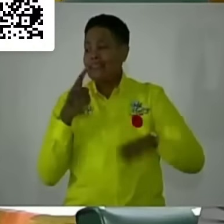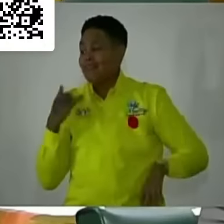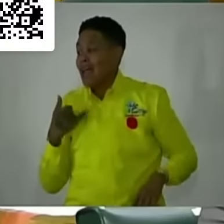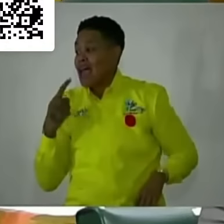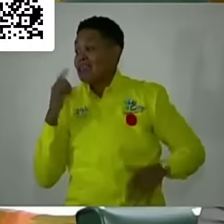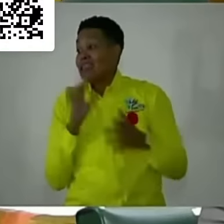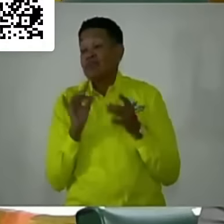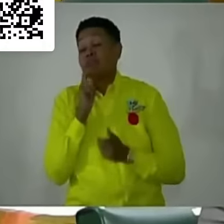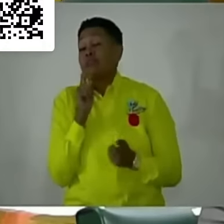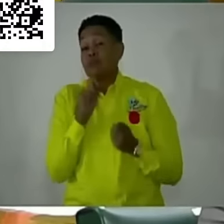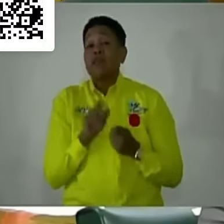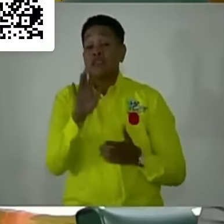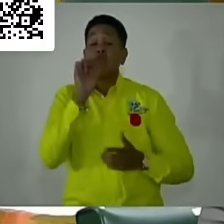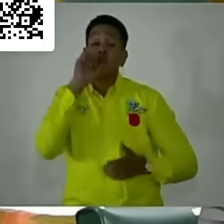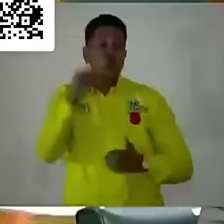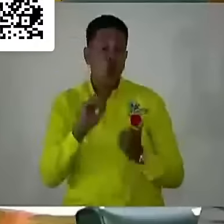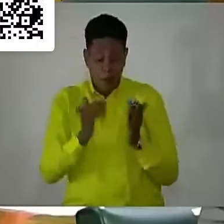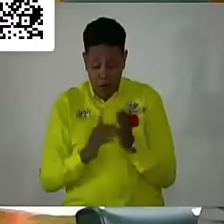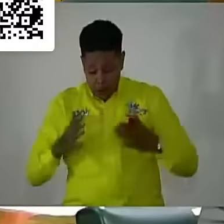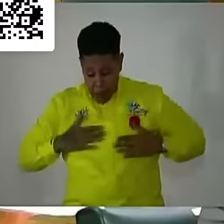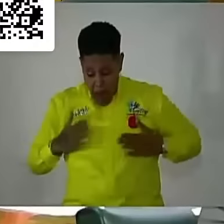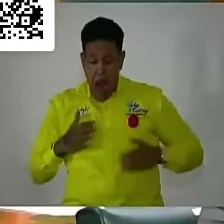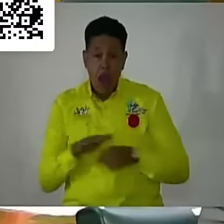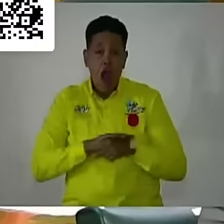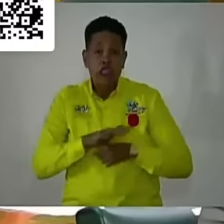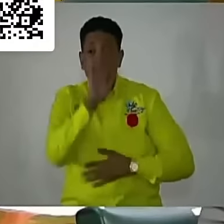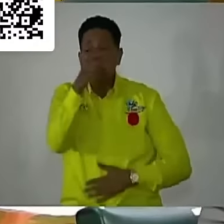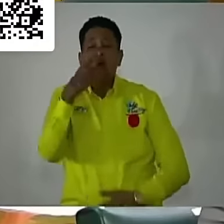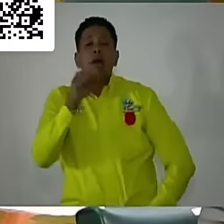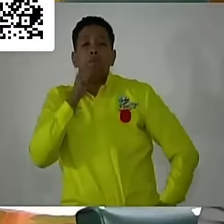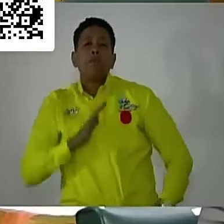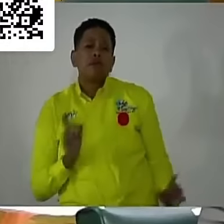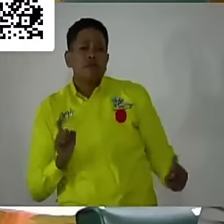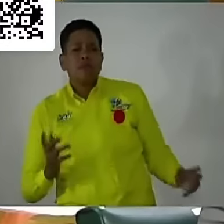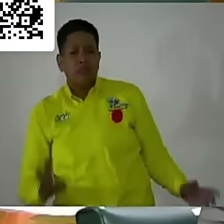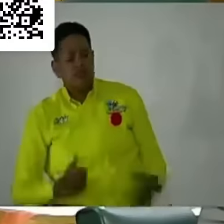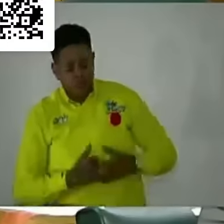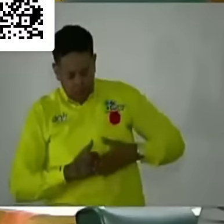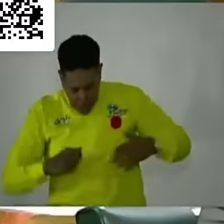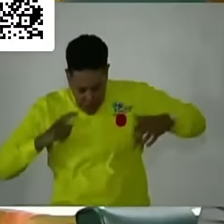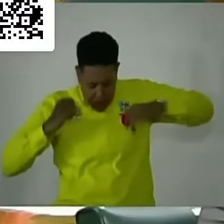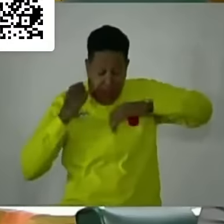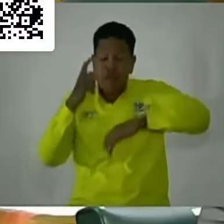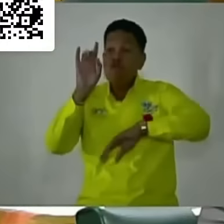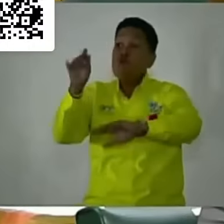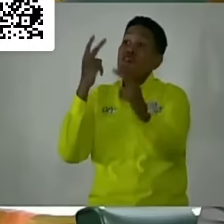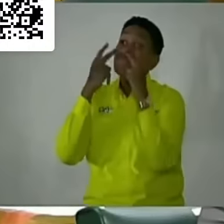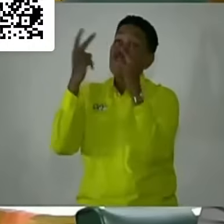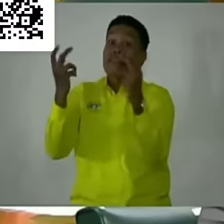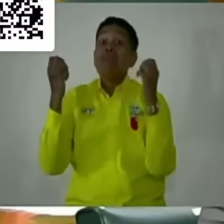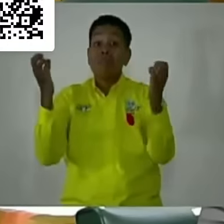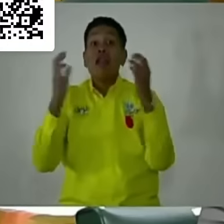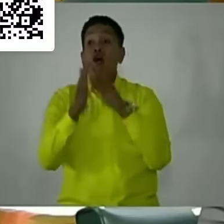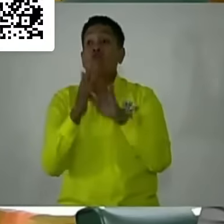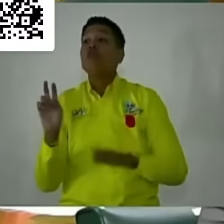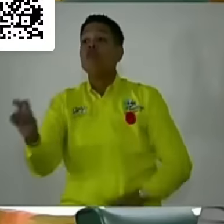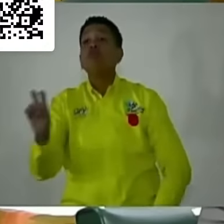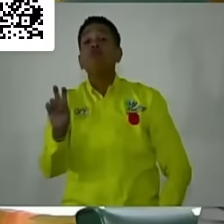speak specifically to South Manchester, Madam Speaker, if you were to visit many